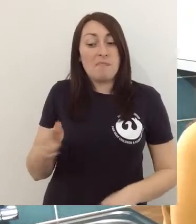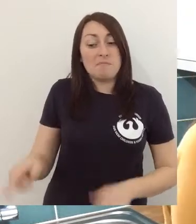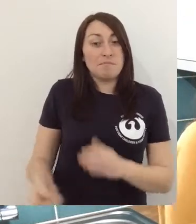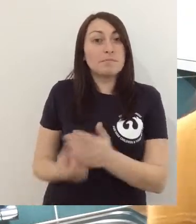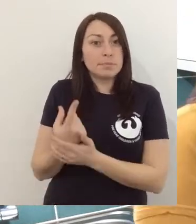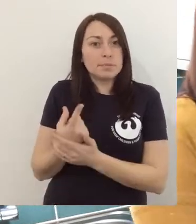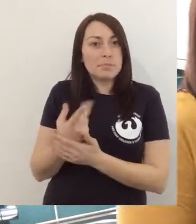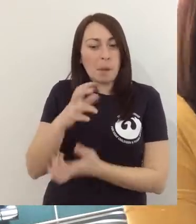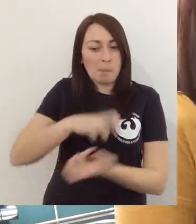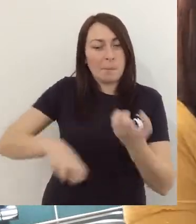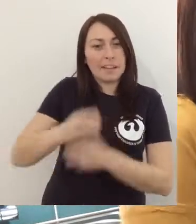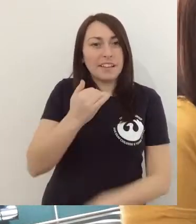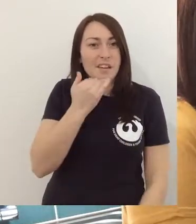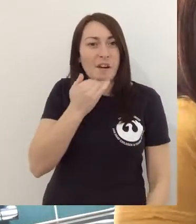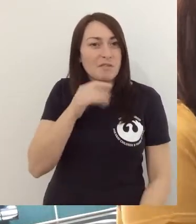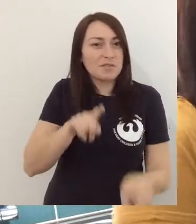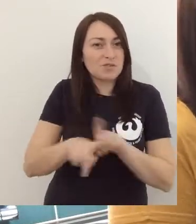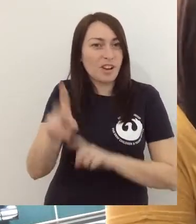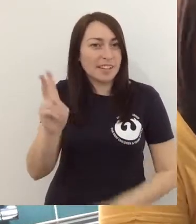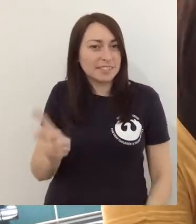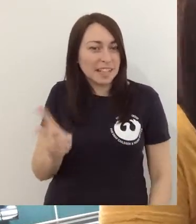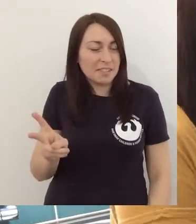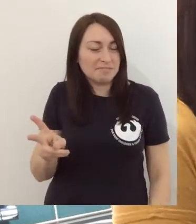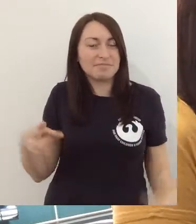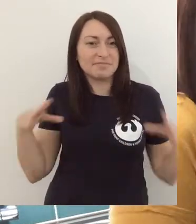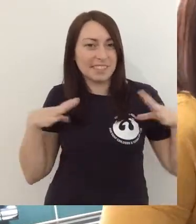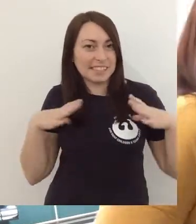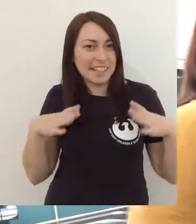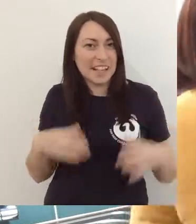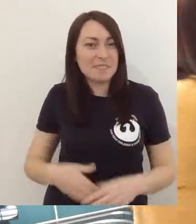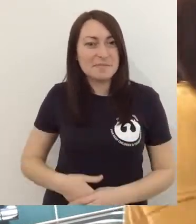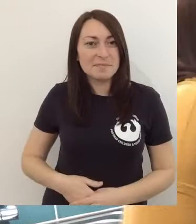again. Right. Ready?